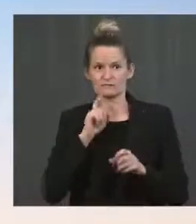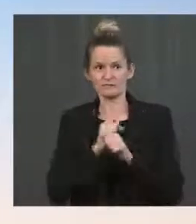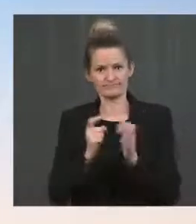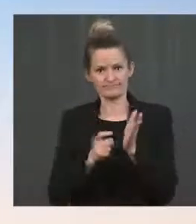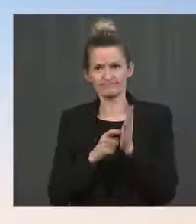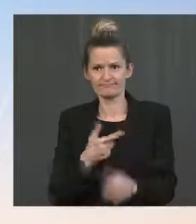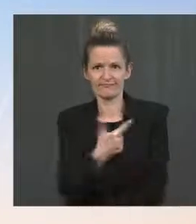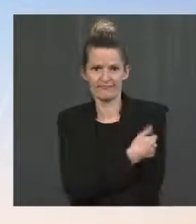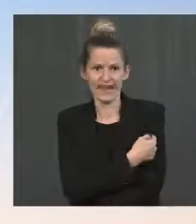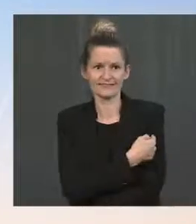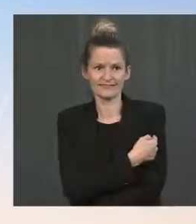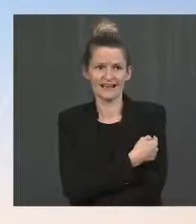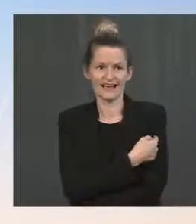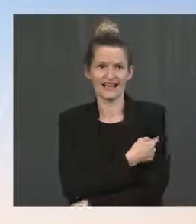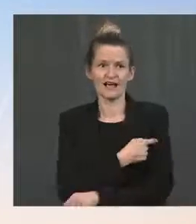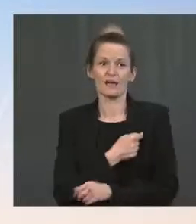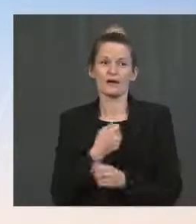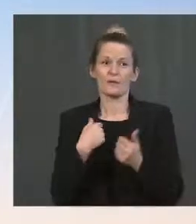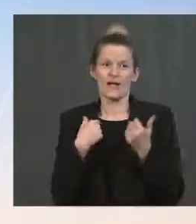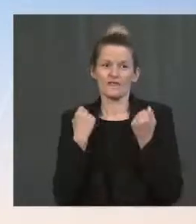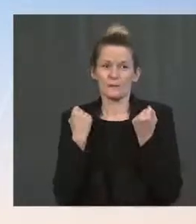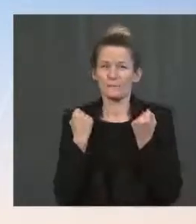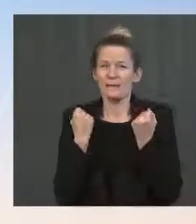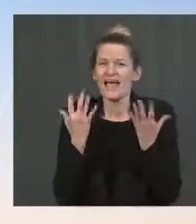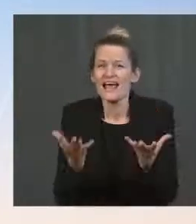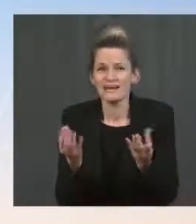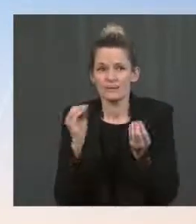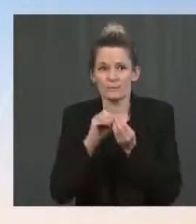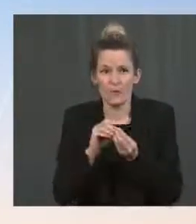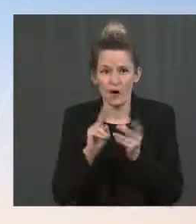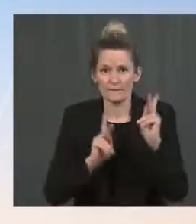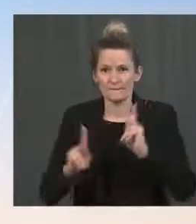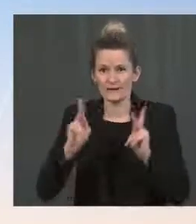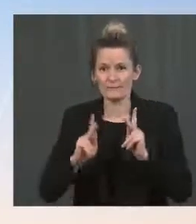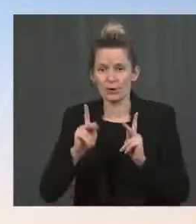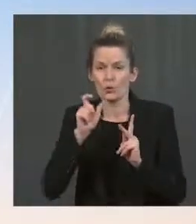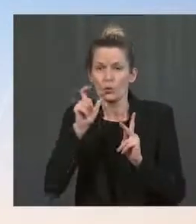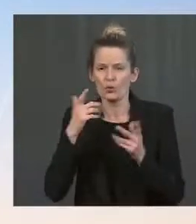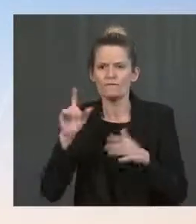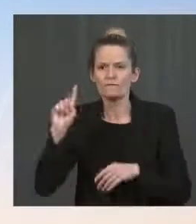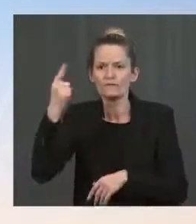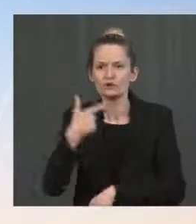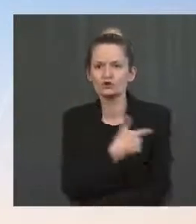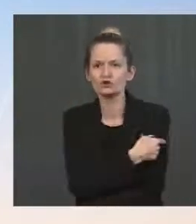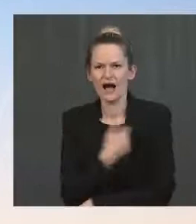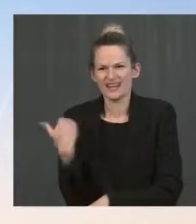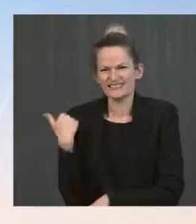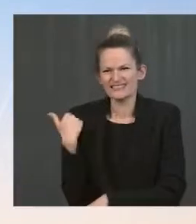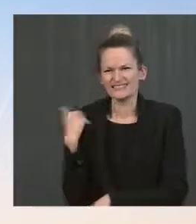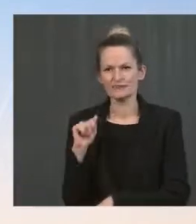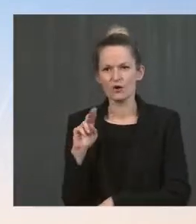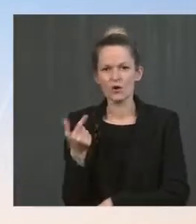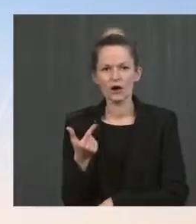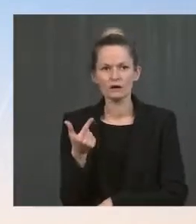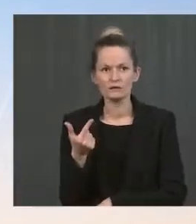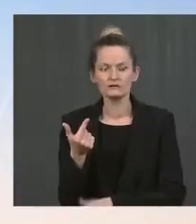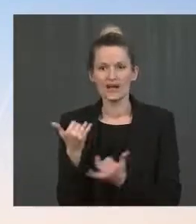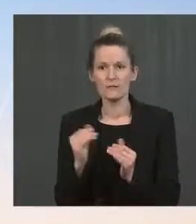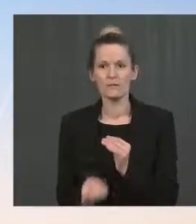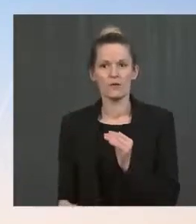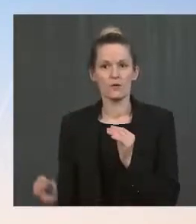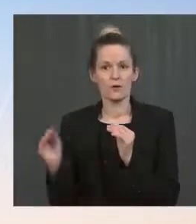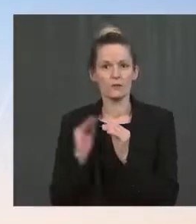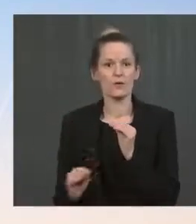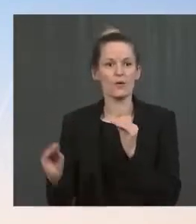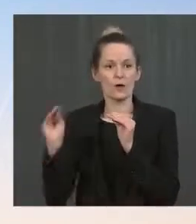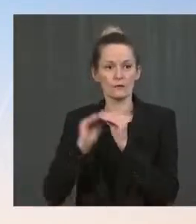an increase from what we'd seen in the months prior. 4 million more than in July, and the increase in vaccinations has been a consistent trend.